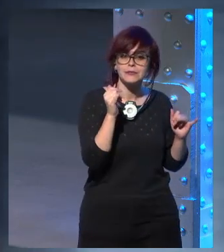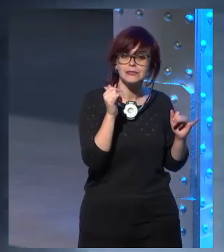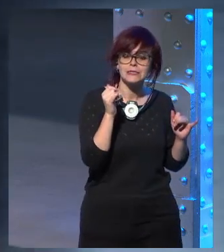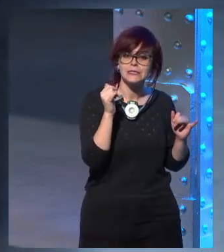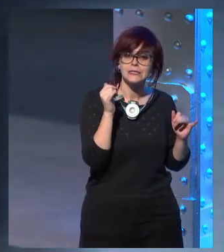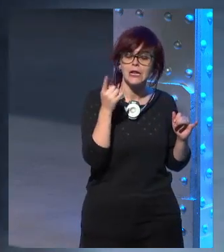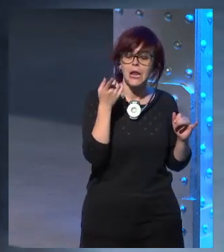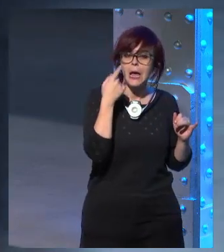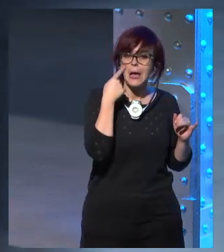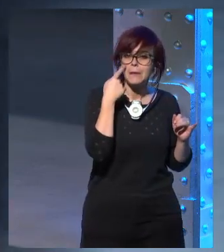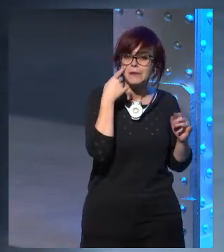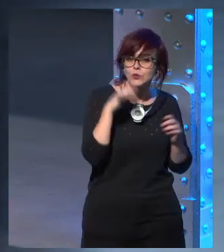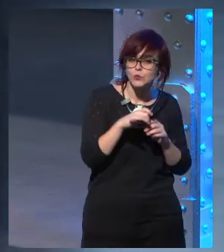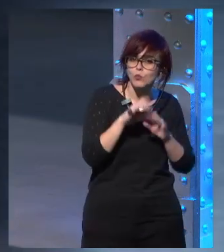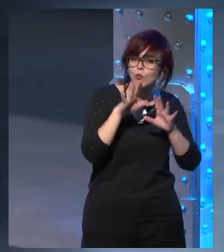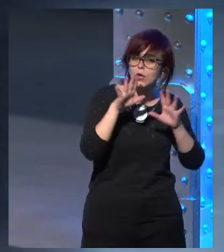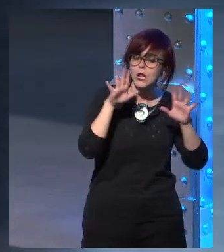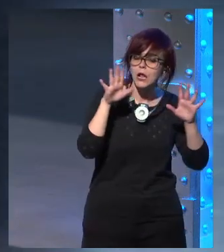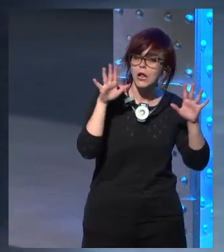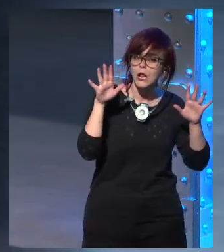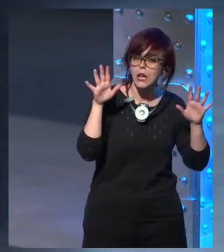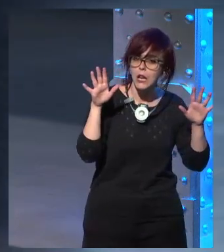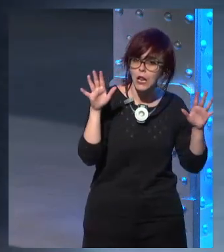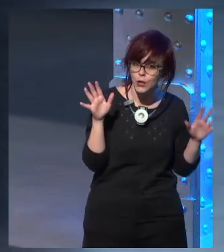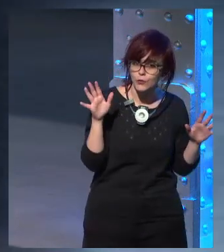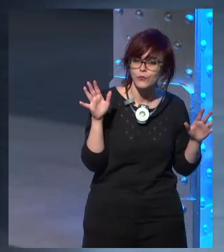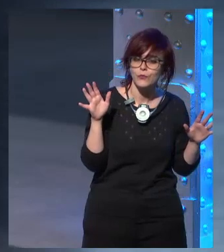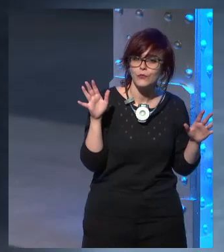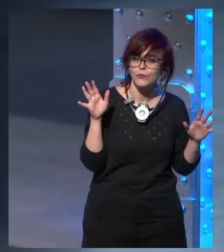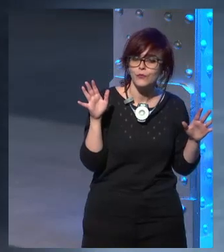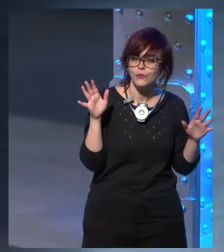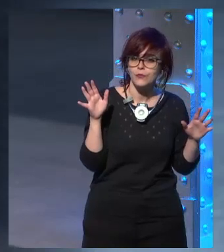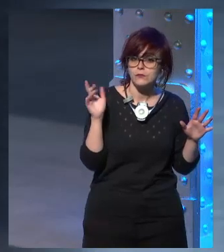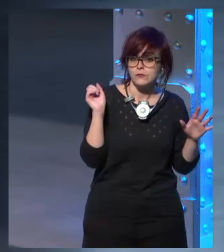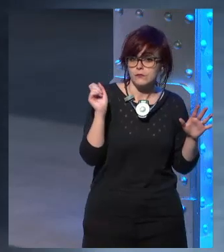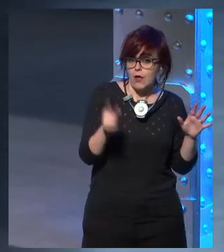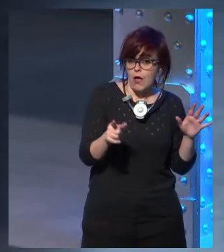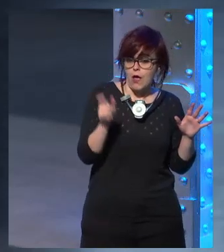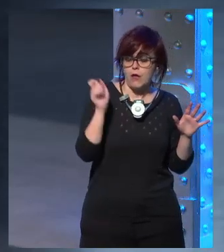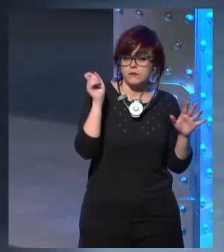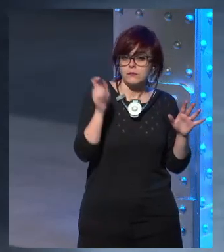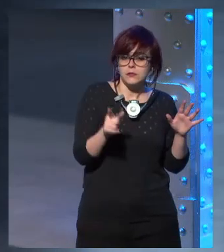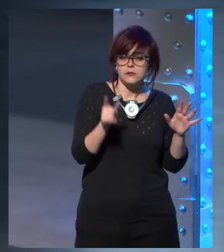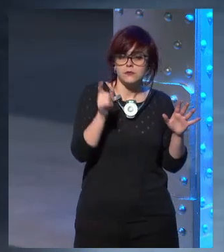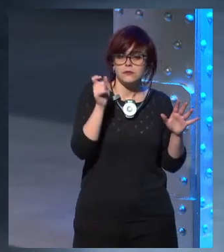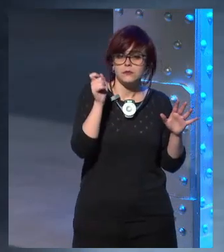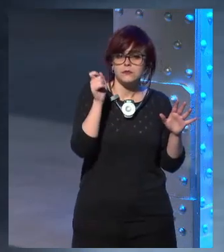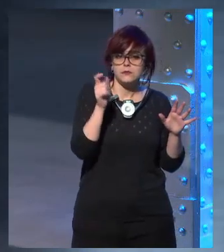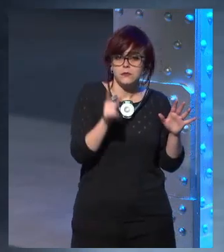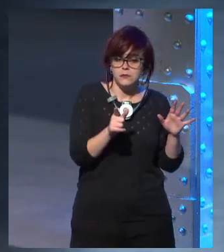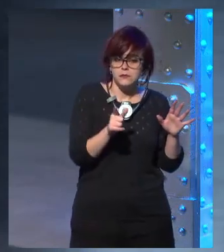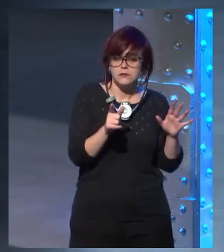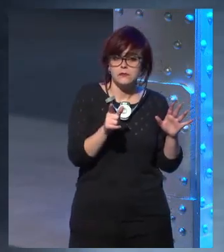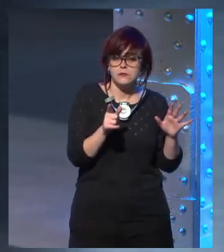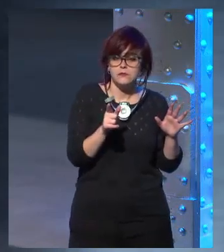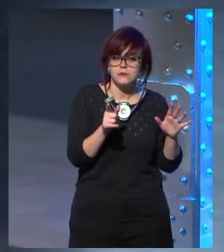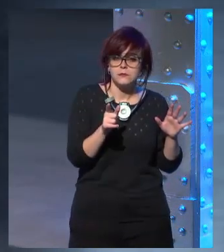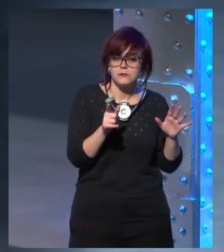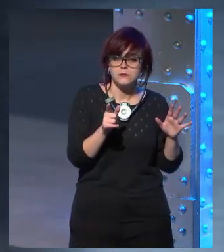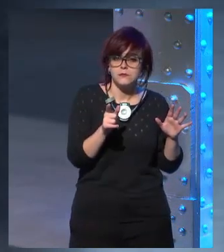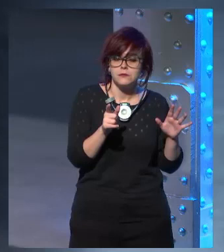we see elementary, and we enable little kids to do this quite well. We don't let adolescents do it so well. Is